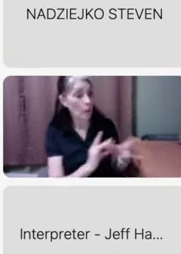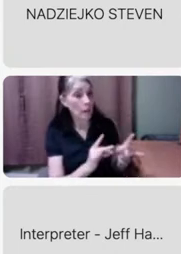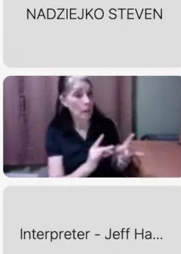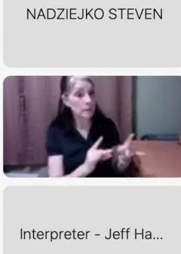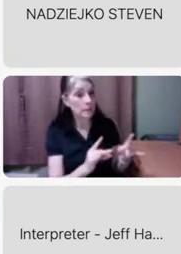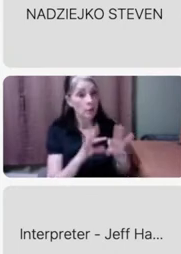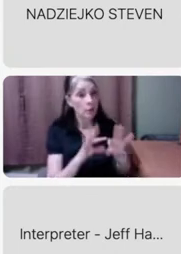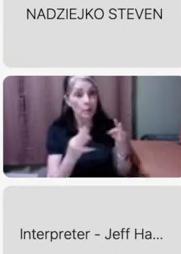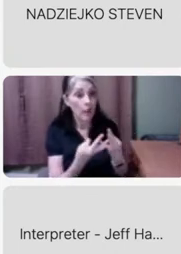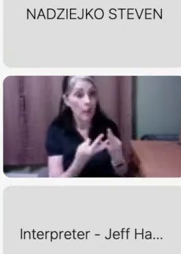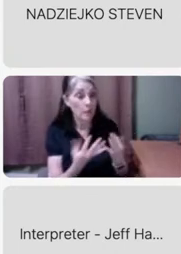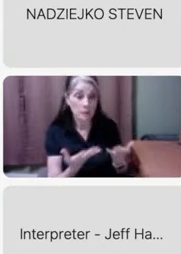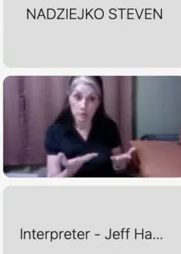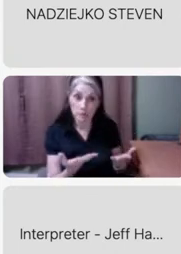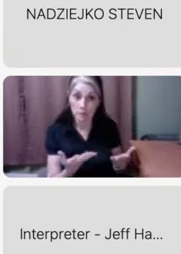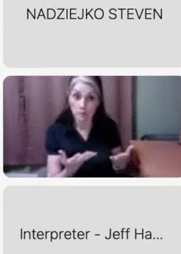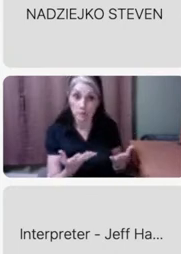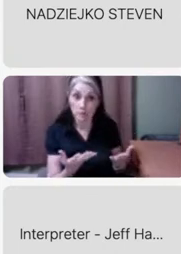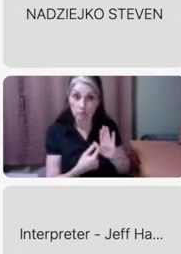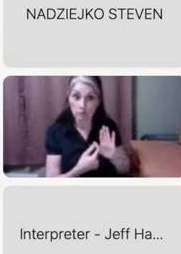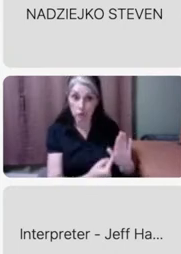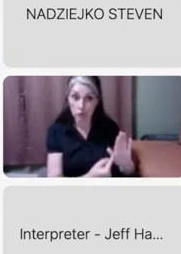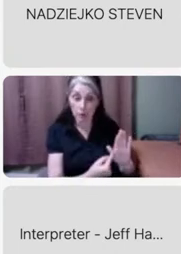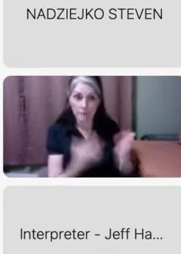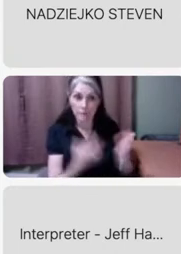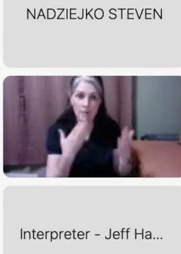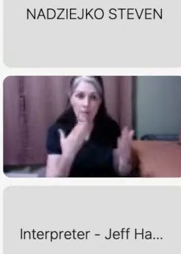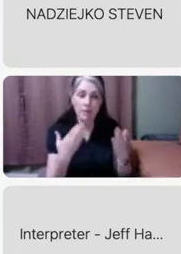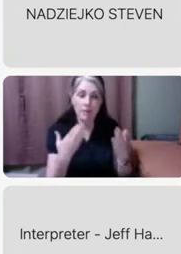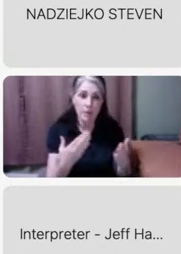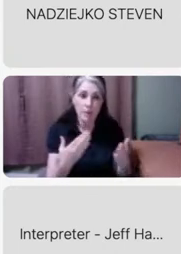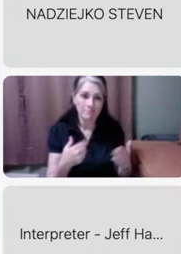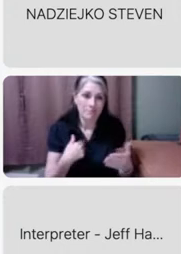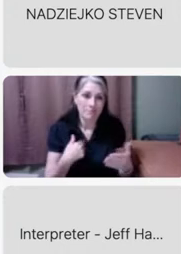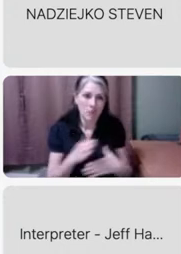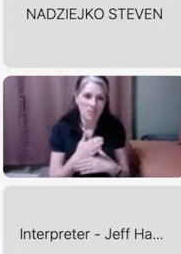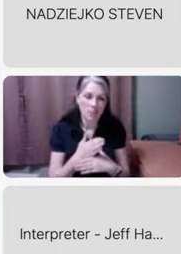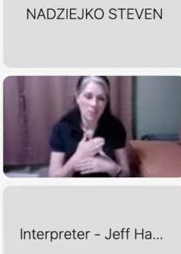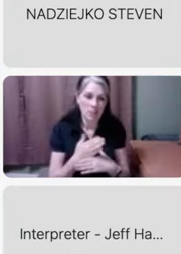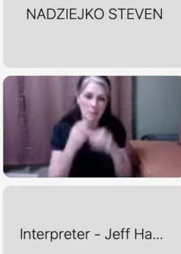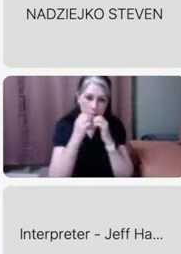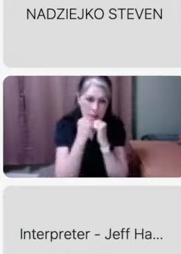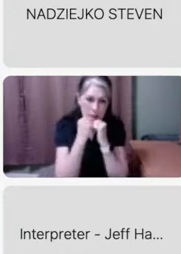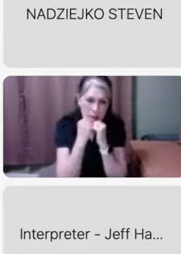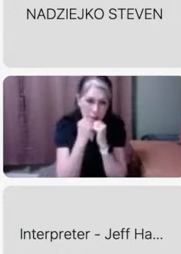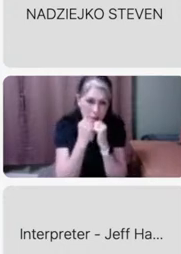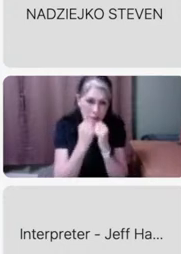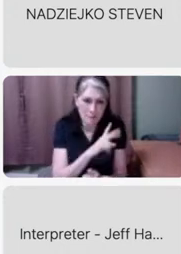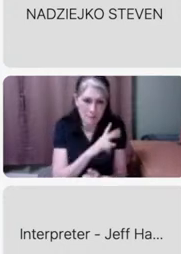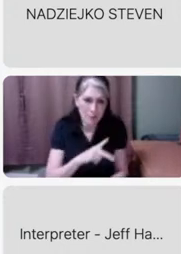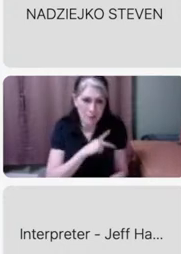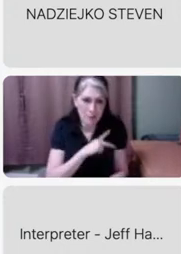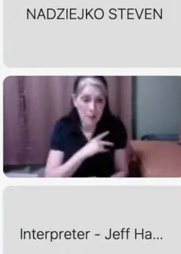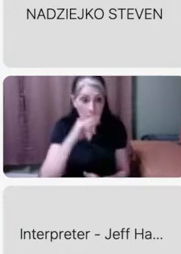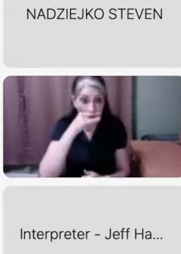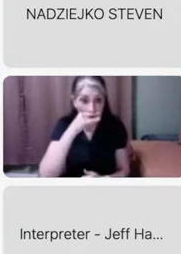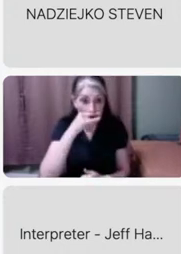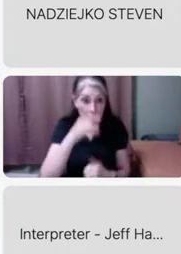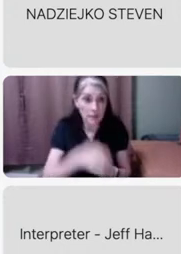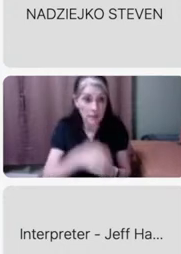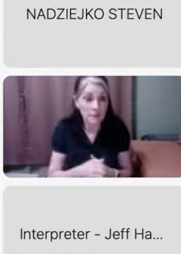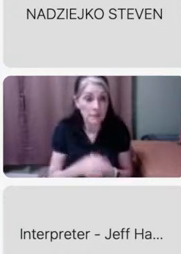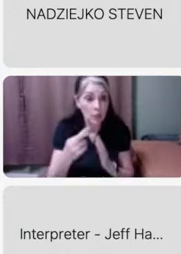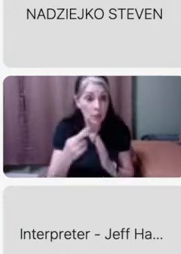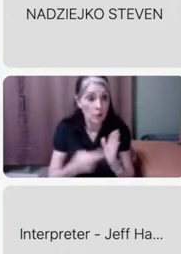um thank you that's really what i had to share and i've i'm passionate about it personally and my kids just you know the rule is look at the calendar you're